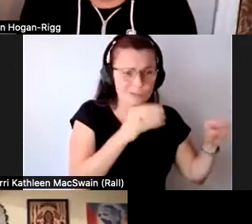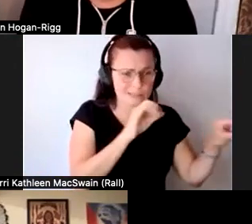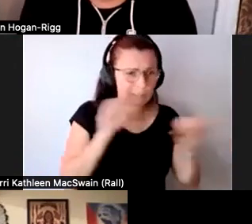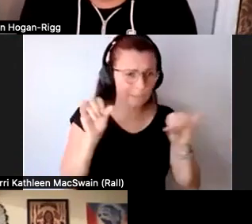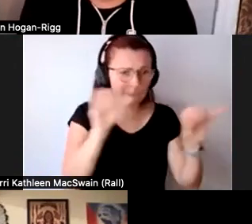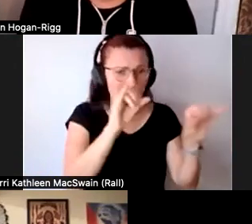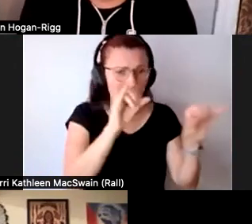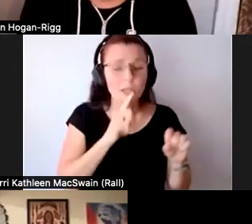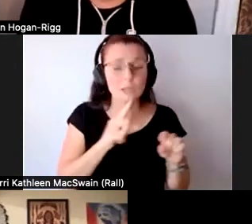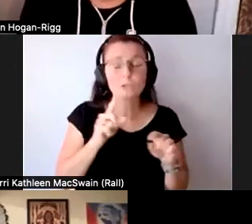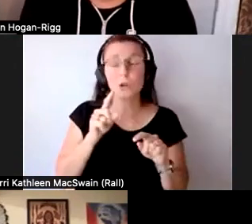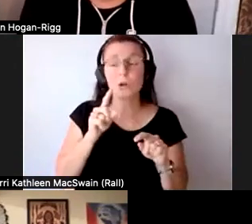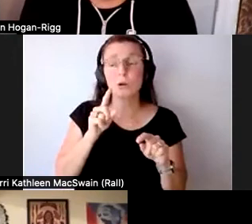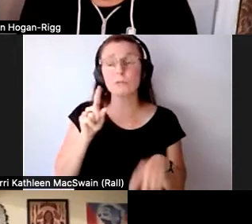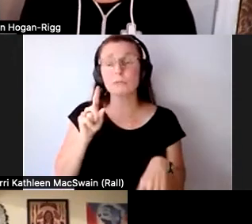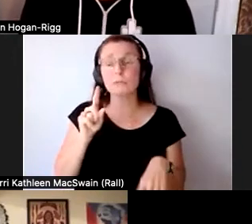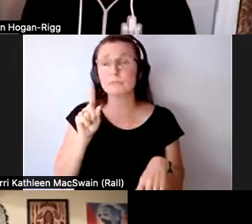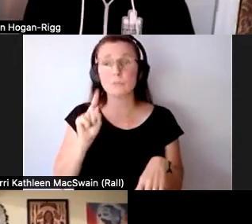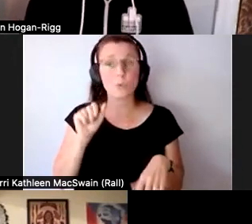people walk in,